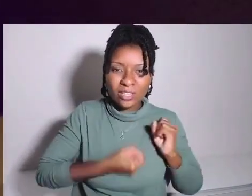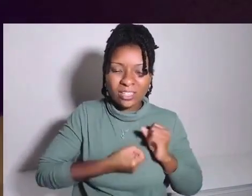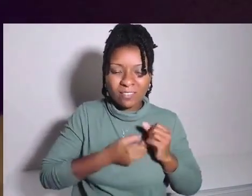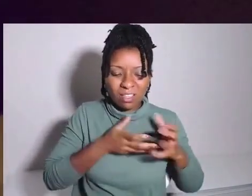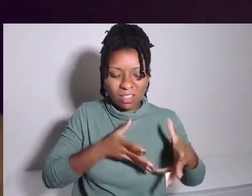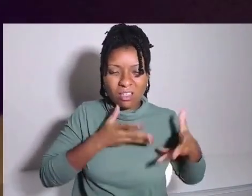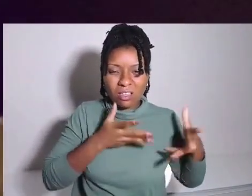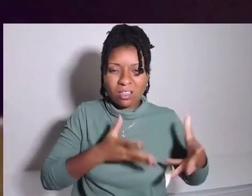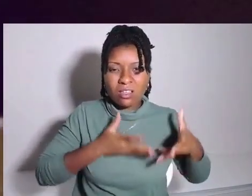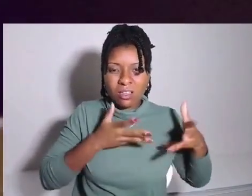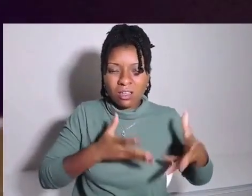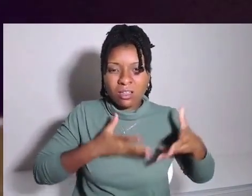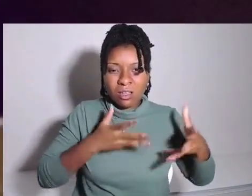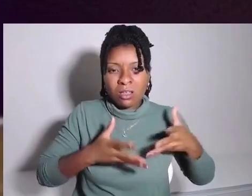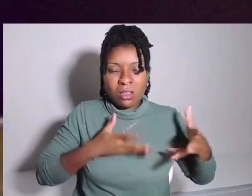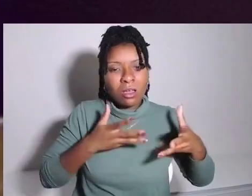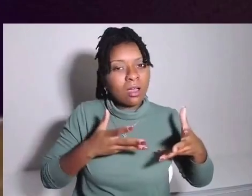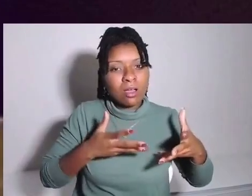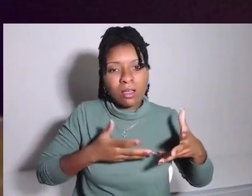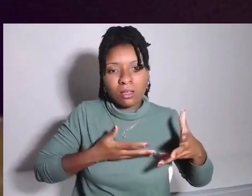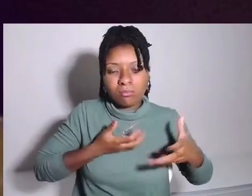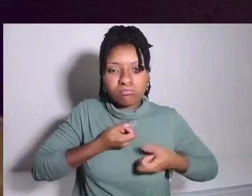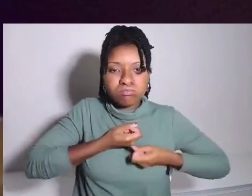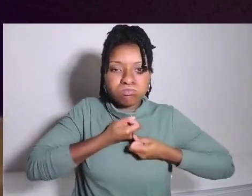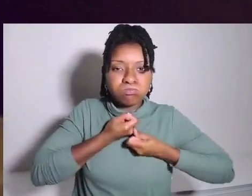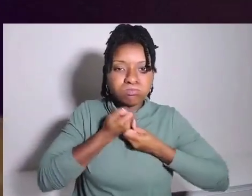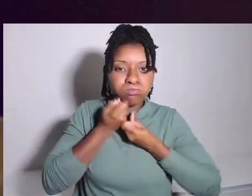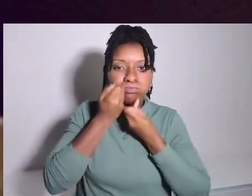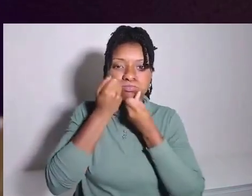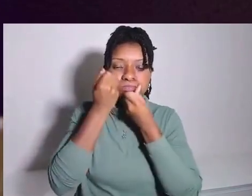mind and remember